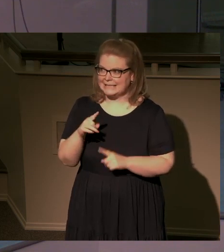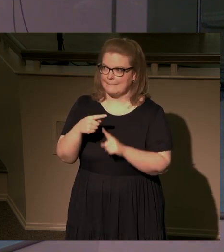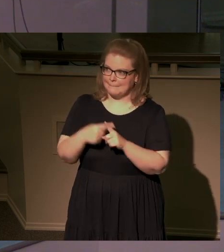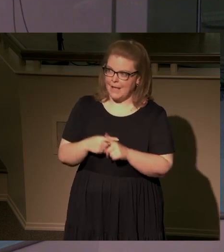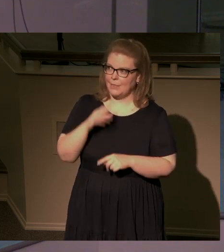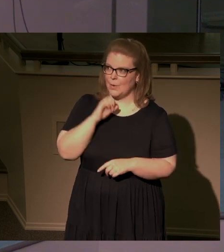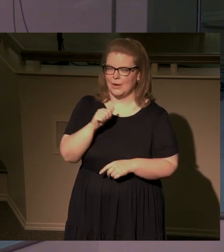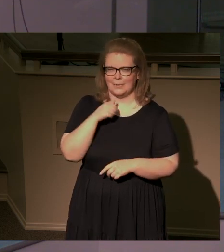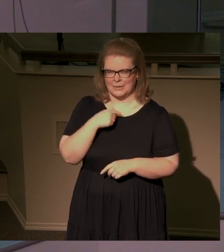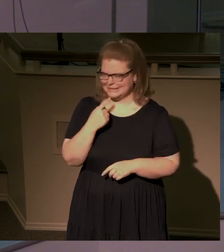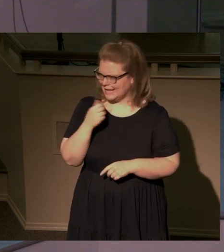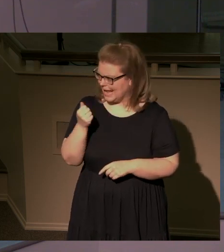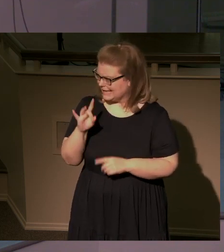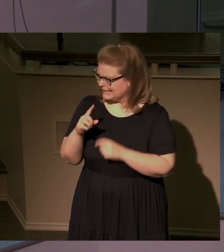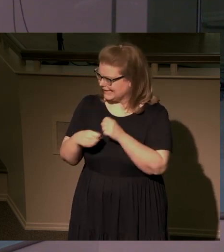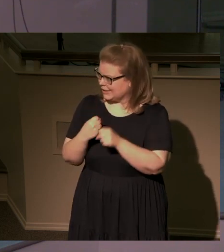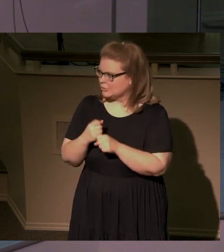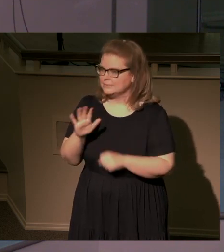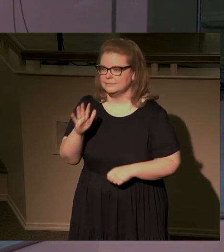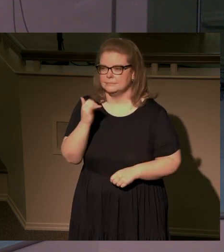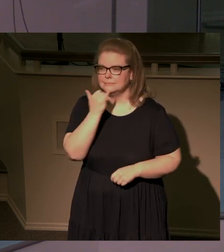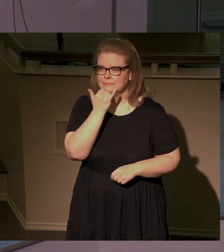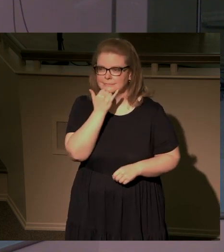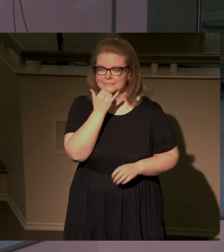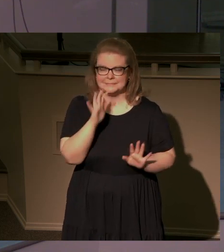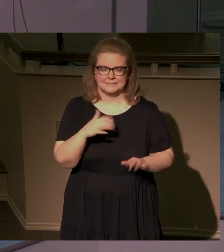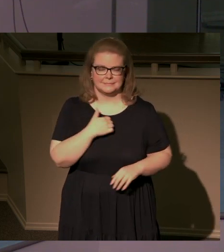18-month-old child, what did I say? Year.